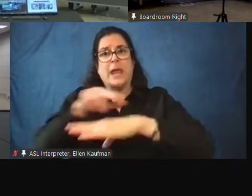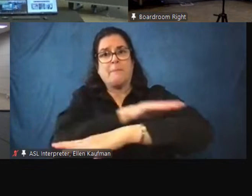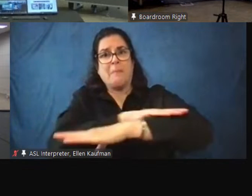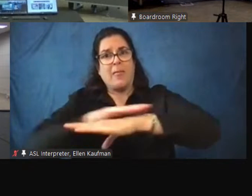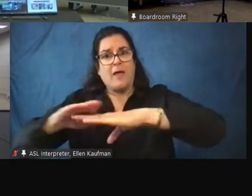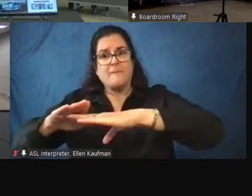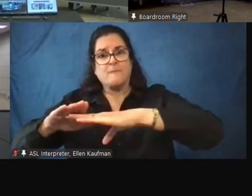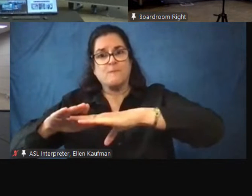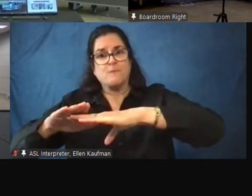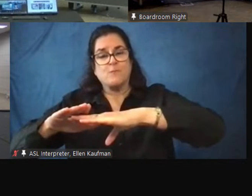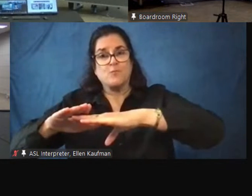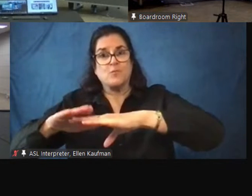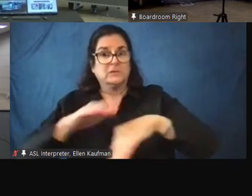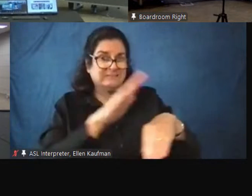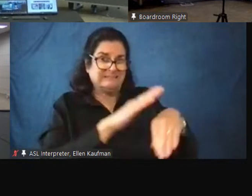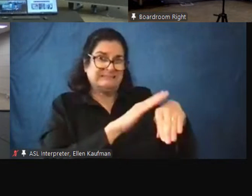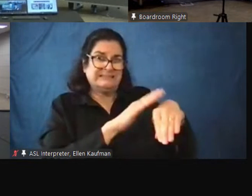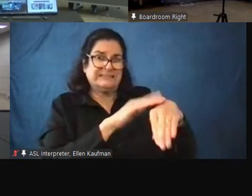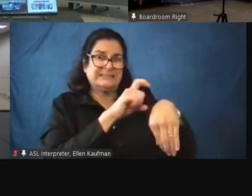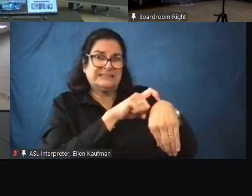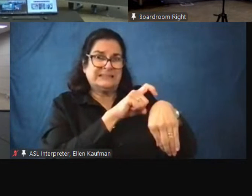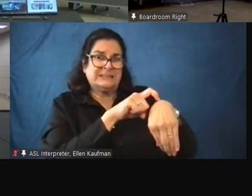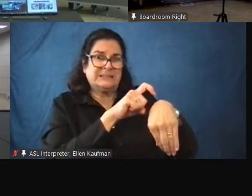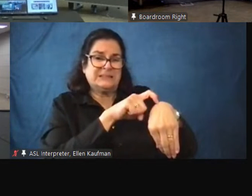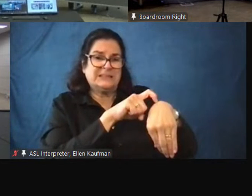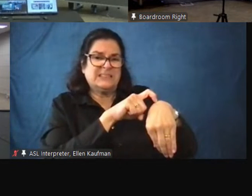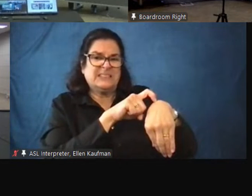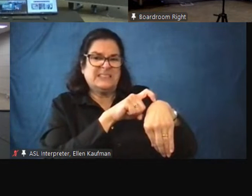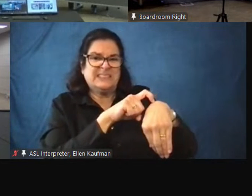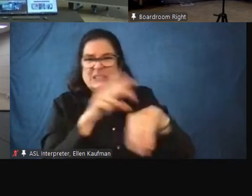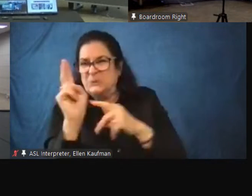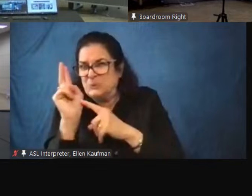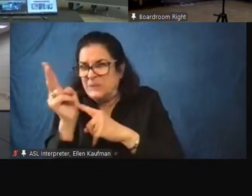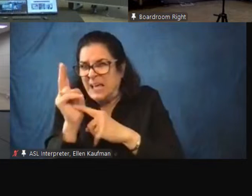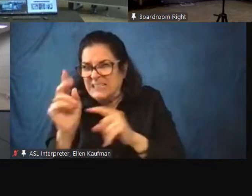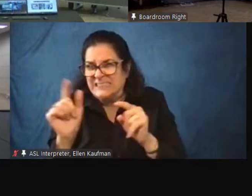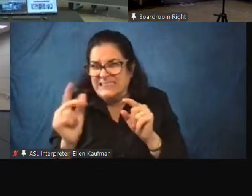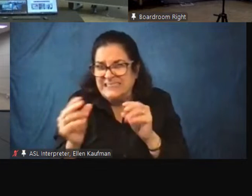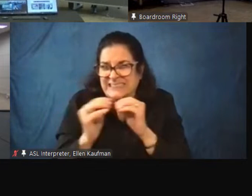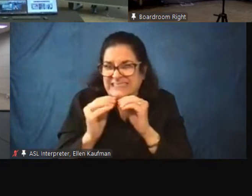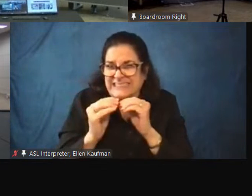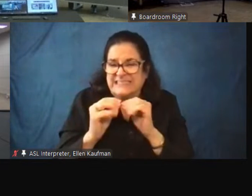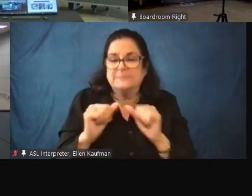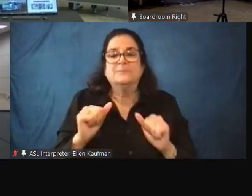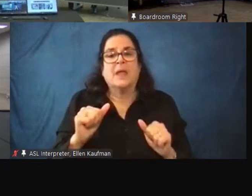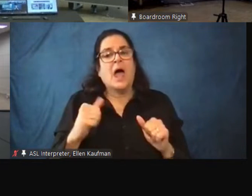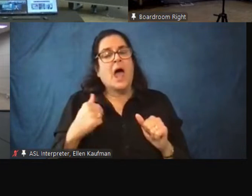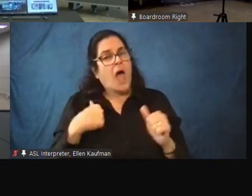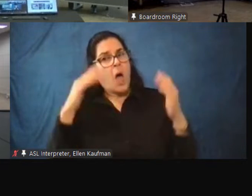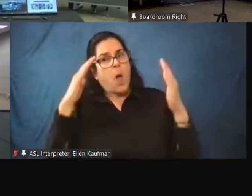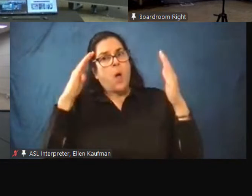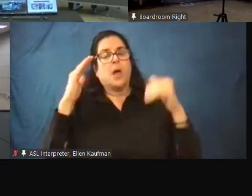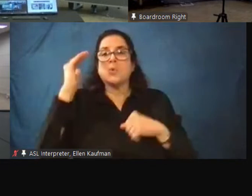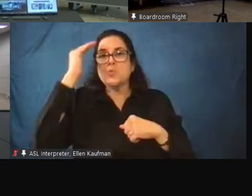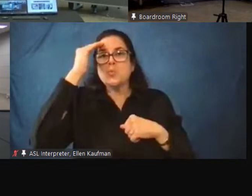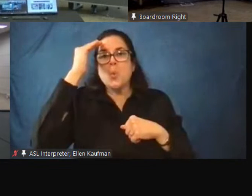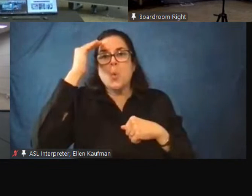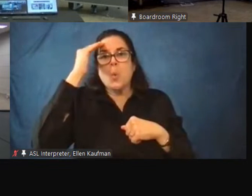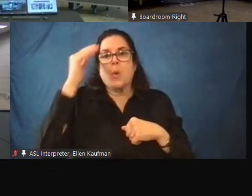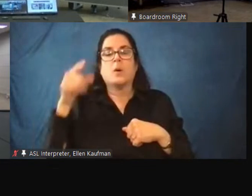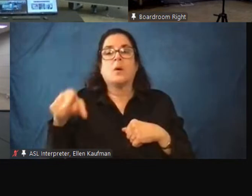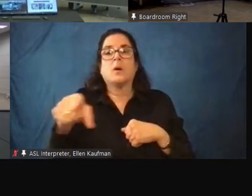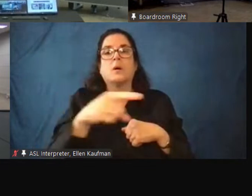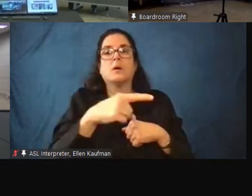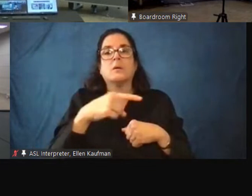time. Okay, we give me about just 2 seconds. I just hope, I know you're not at the behest of the